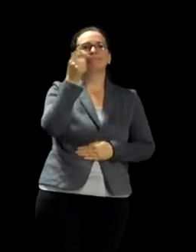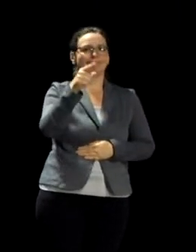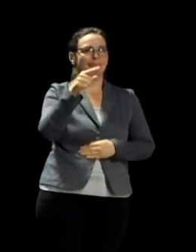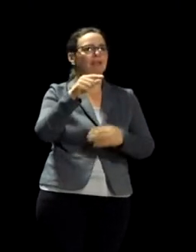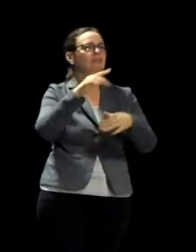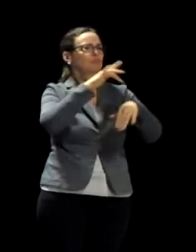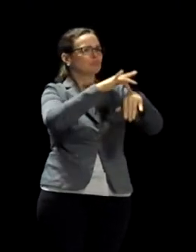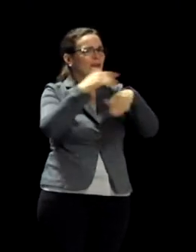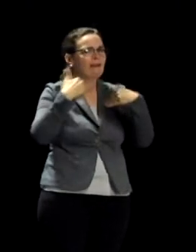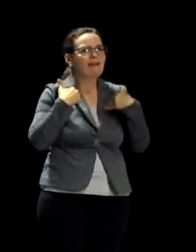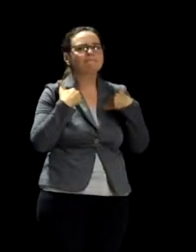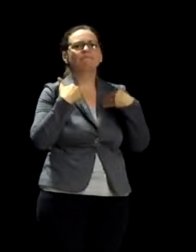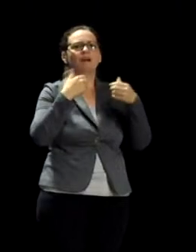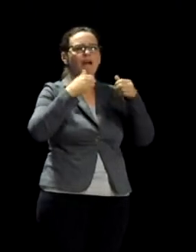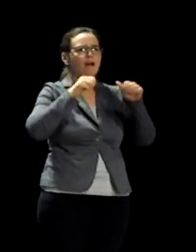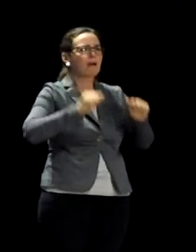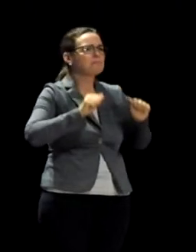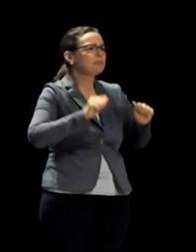source.